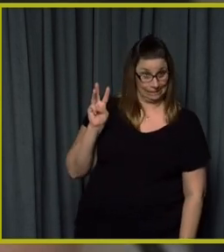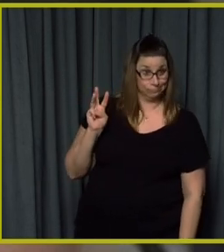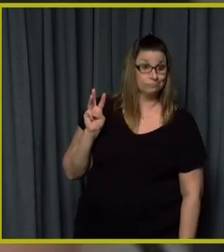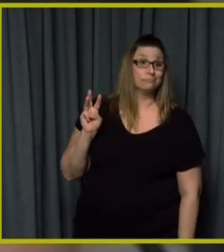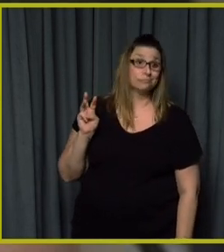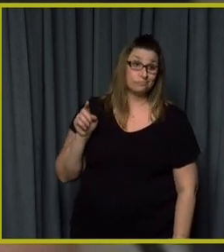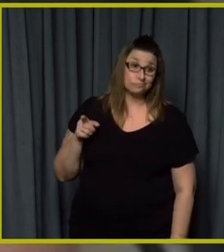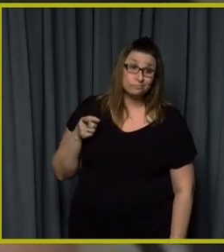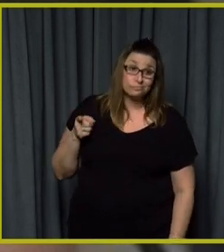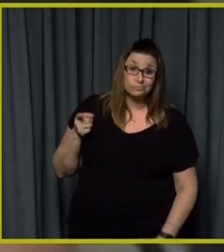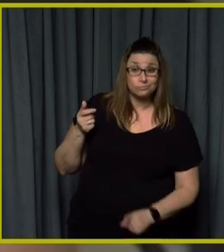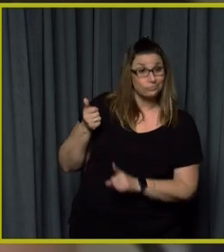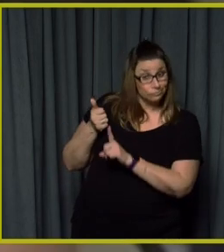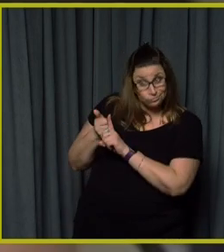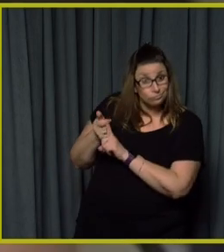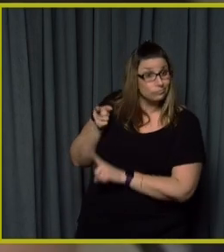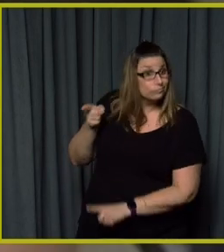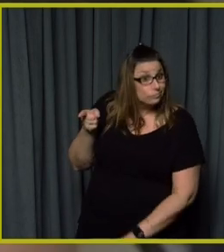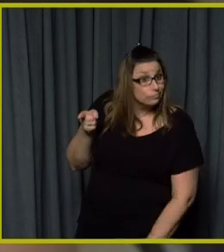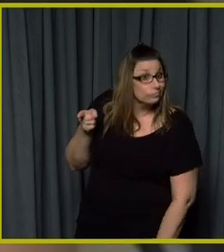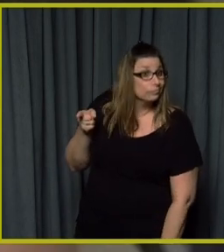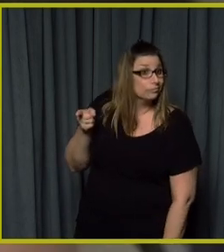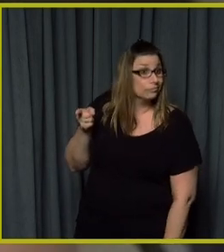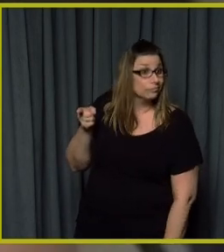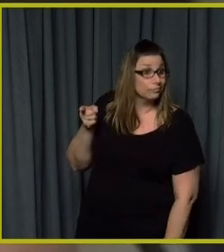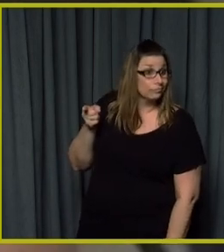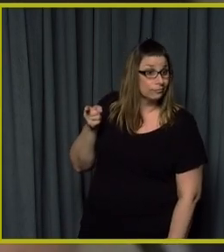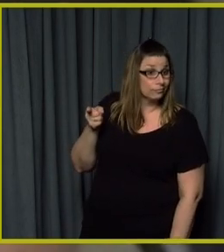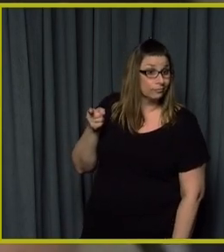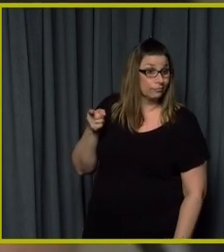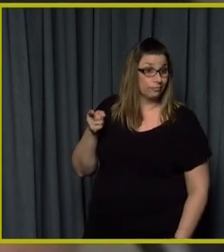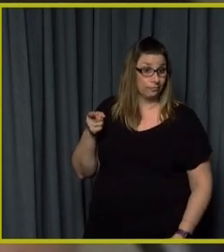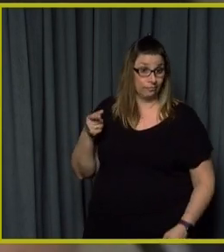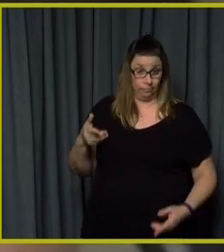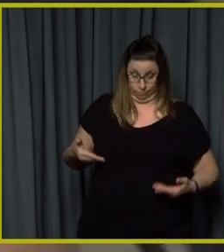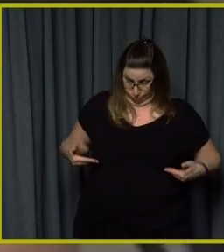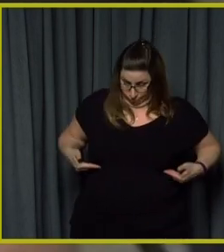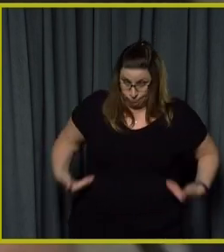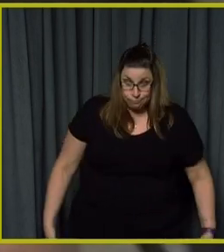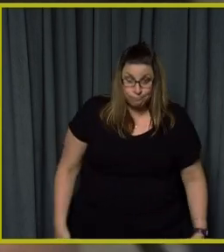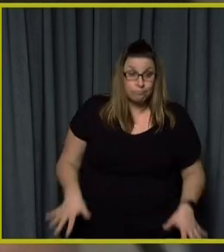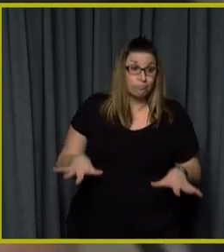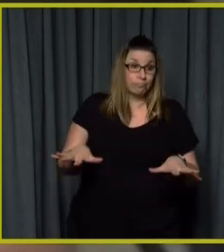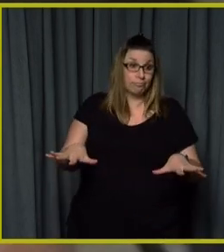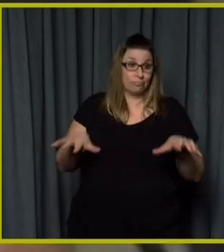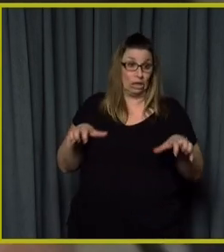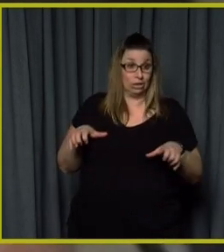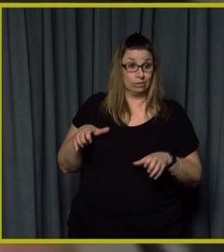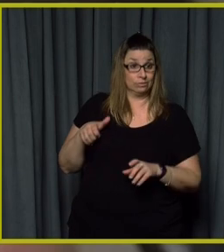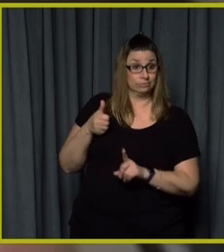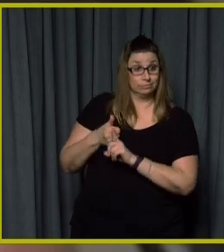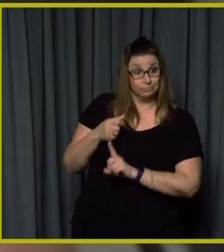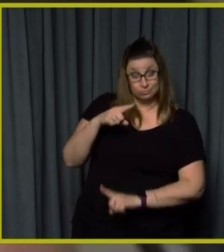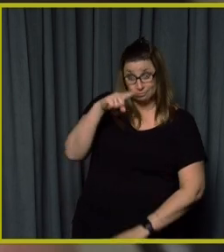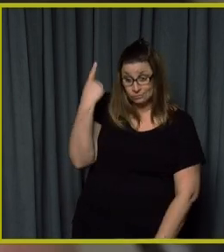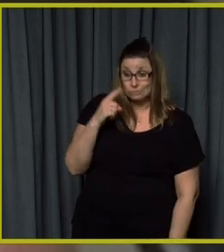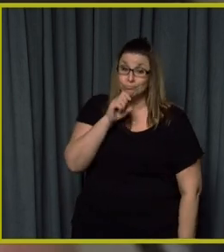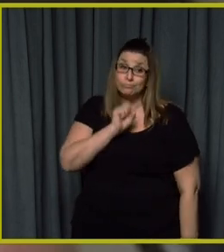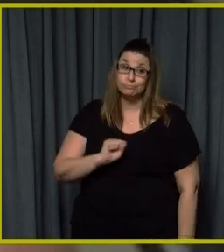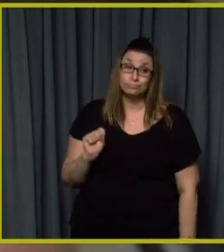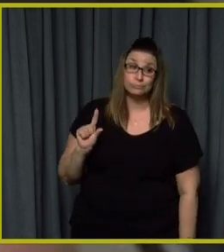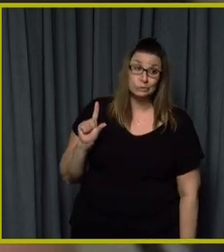is a paraplegic 40-year-old Black man who was shot in the back at age 20. He's